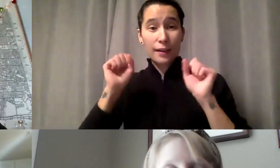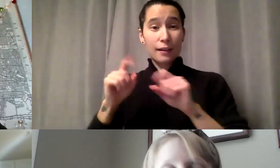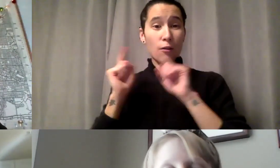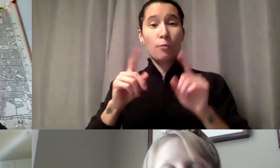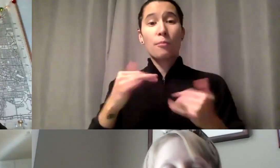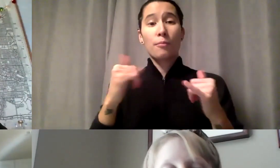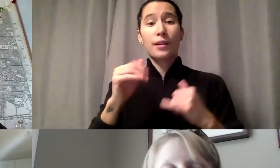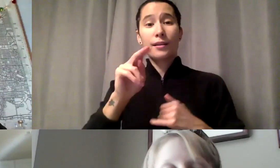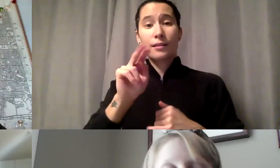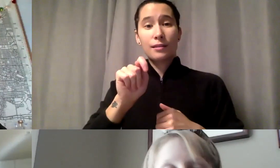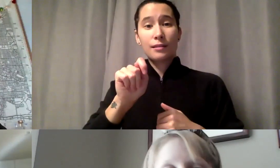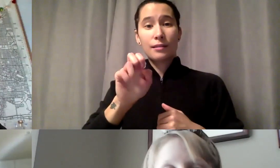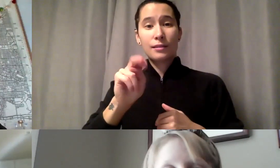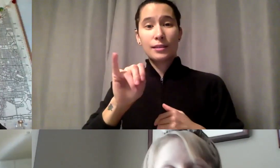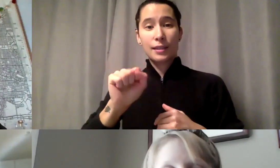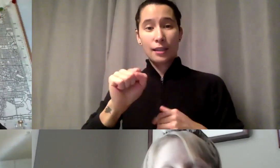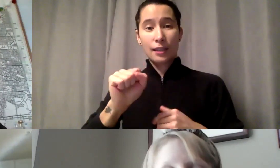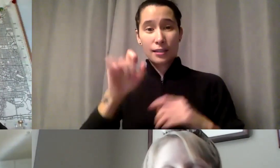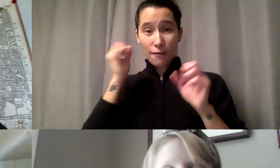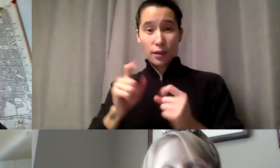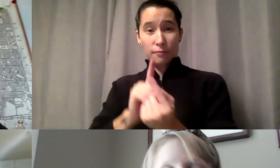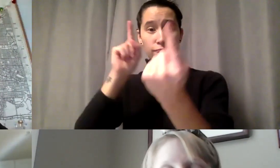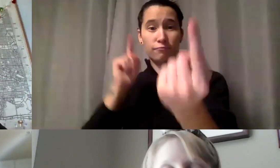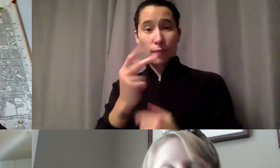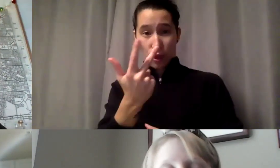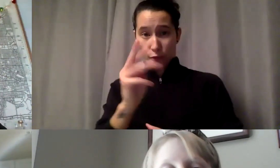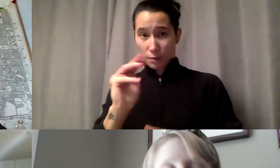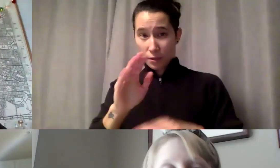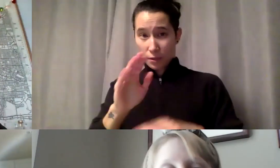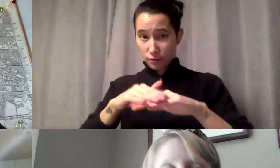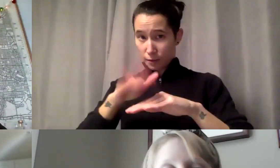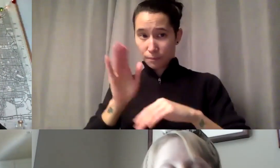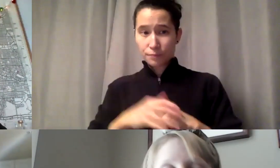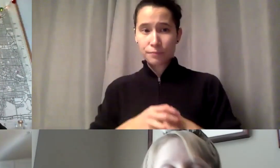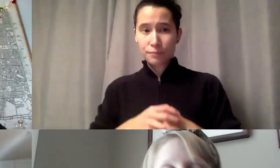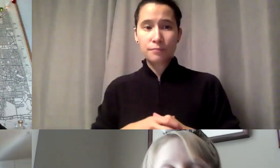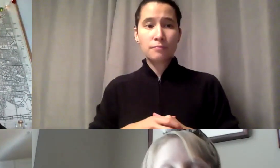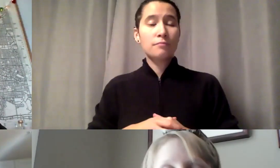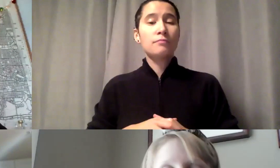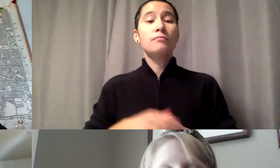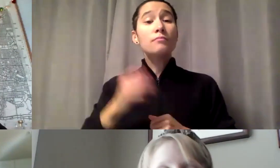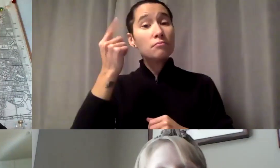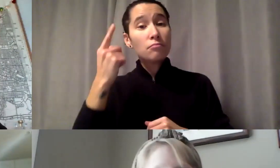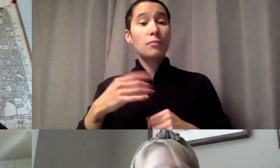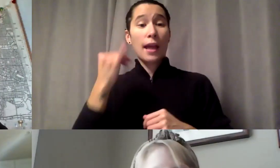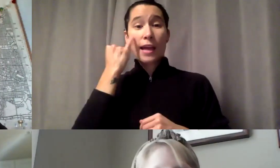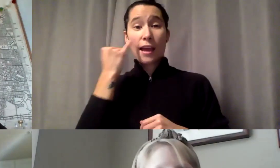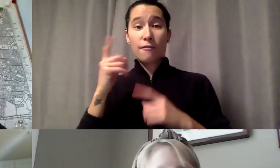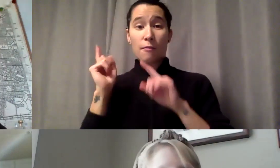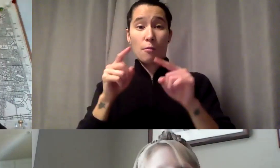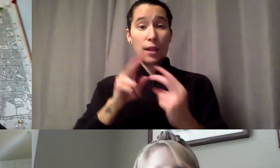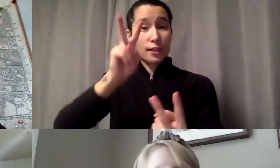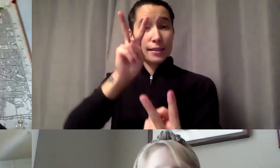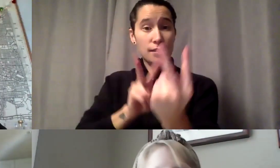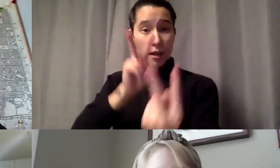tennis if we can maintain 3 meters. I can't go play doubles. I can't go play